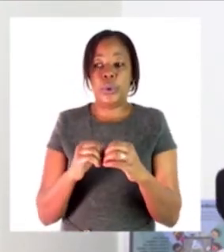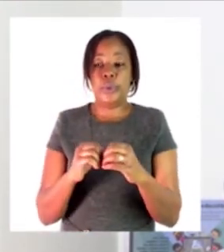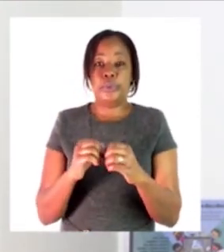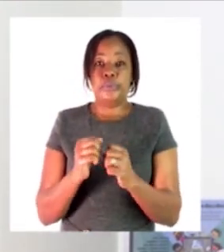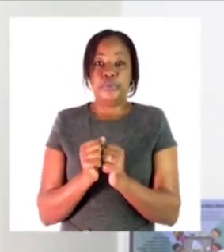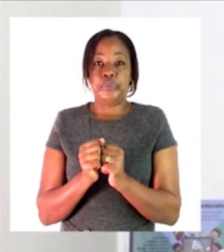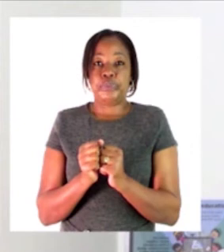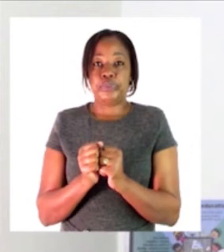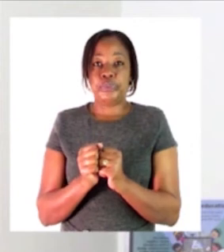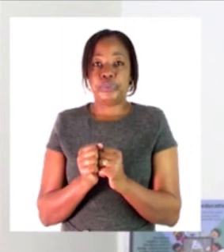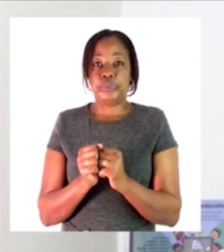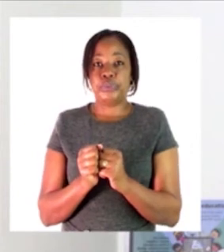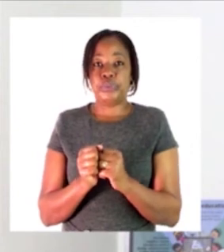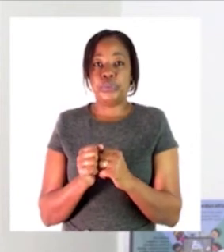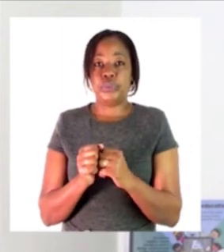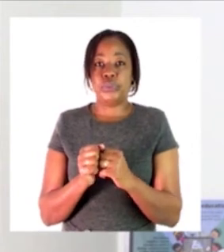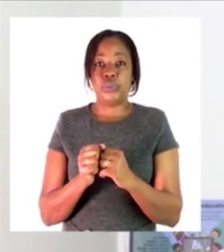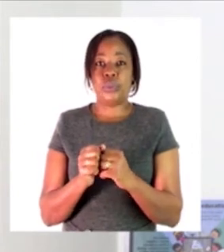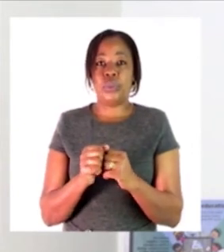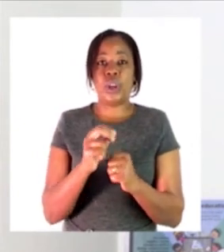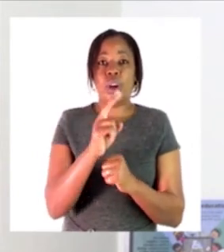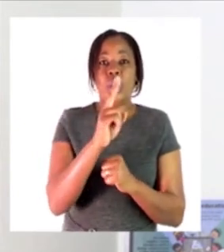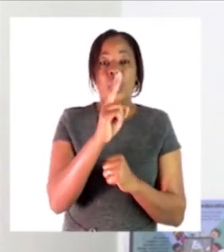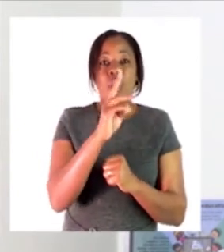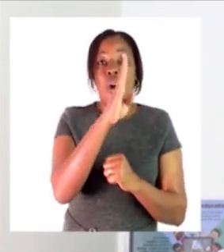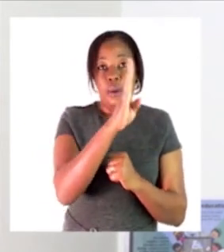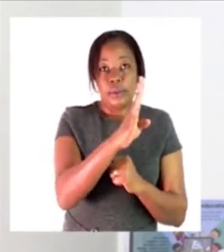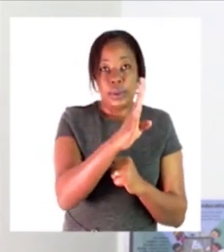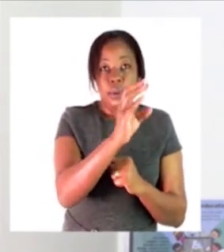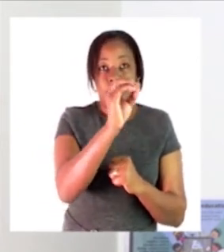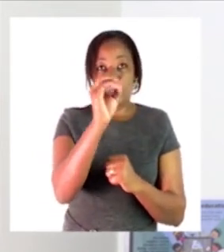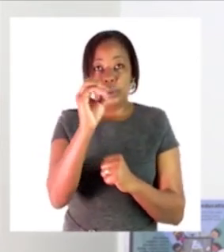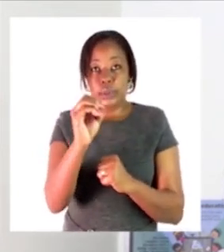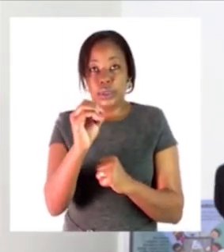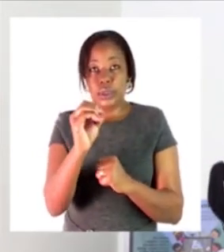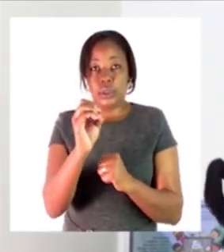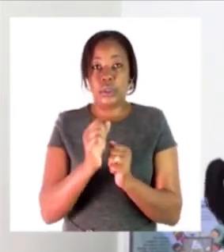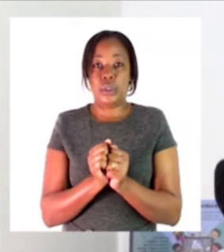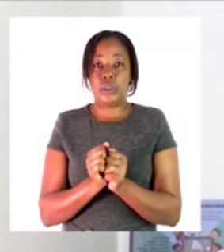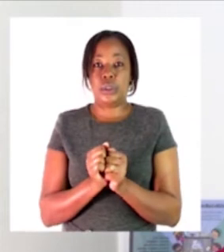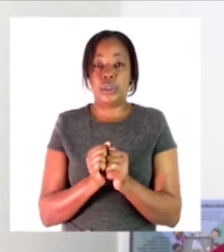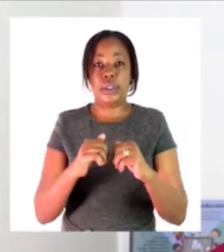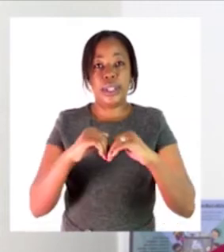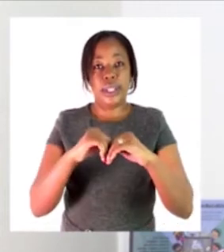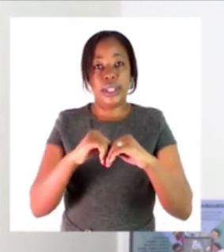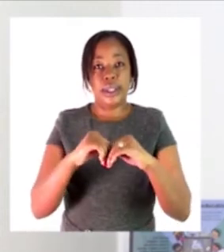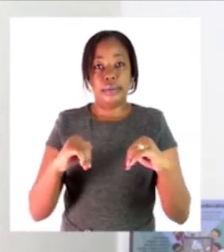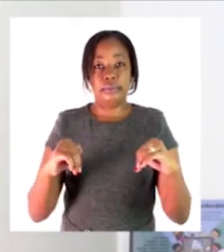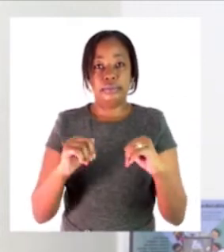40. So I write my 40 there. Plus, how many units do I